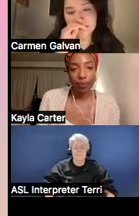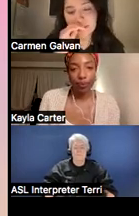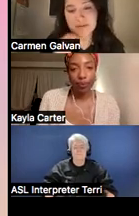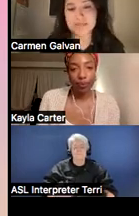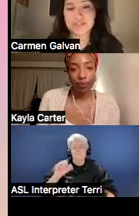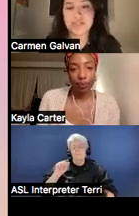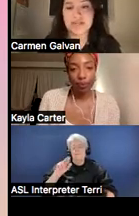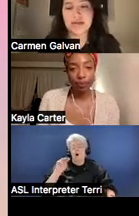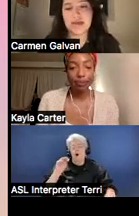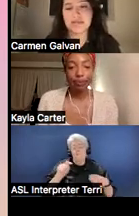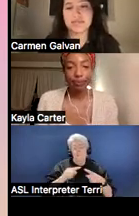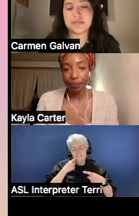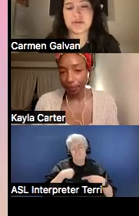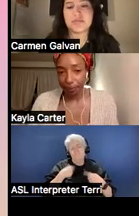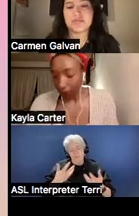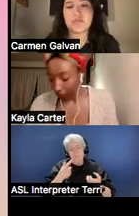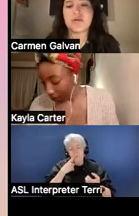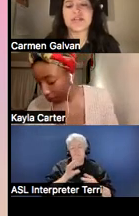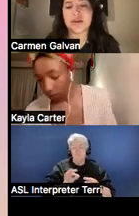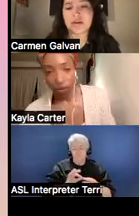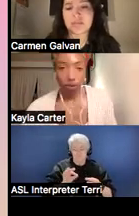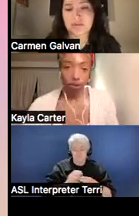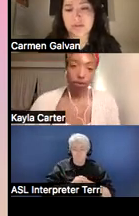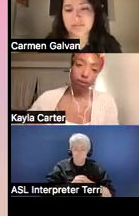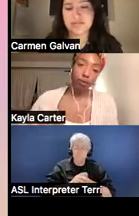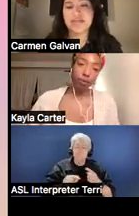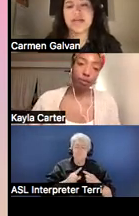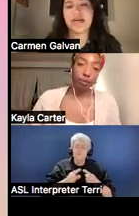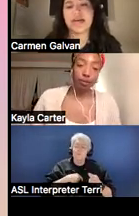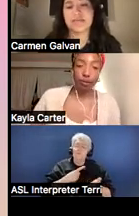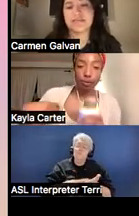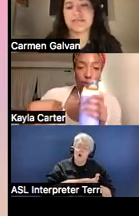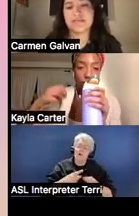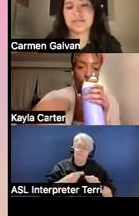I did want to mention, so when we talk about grief,